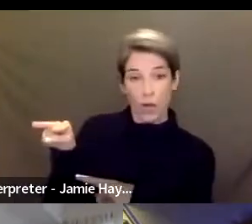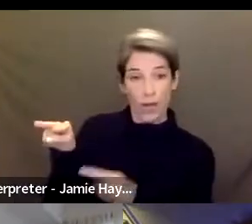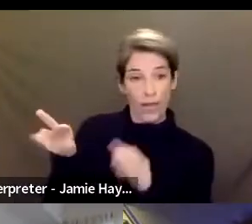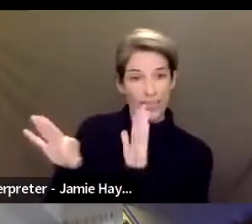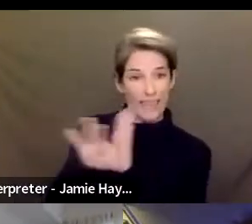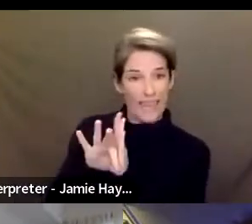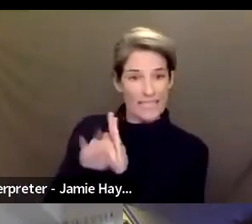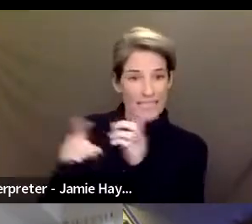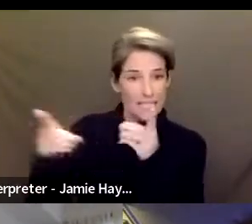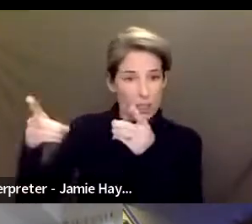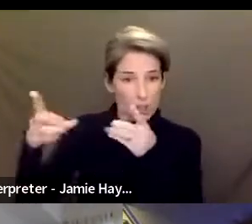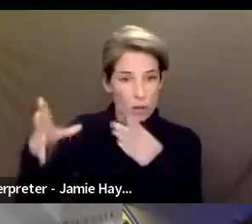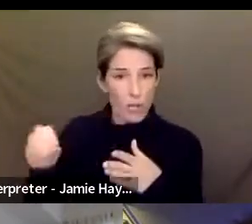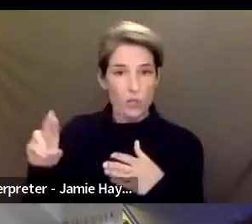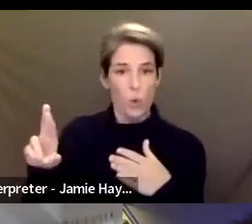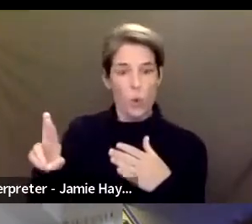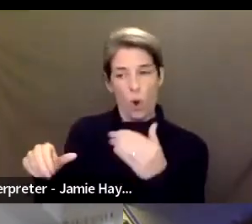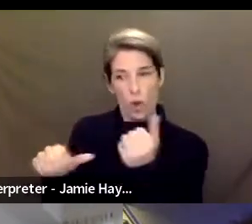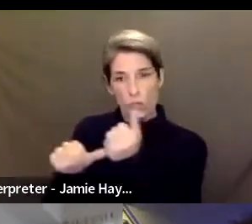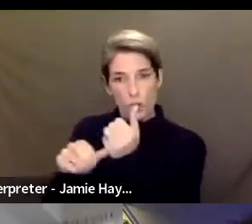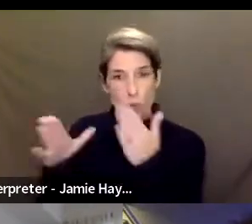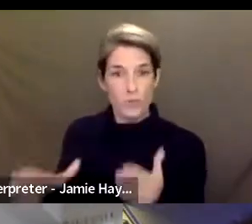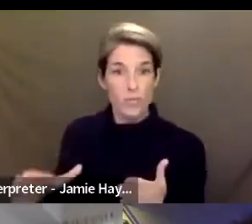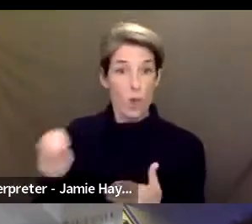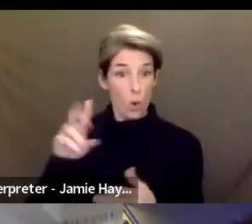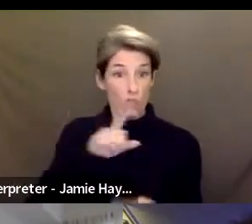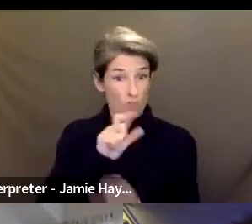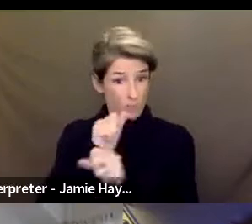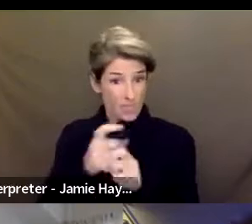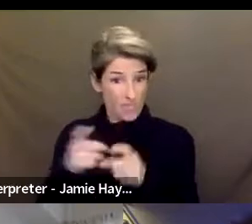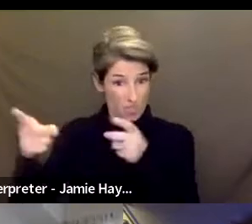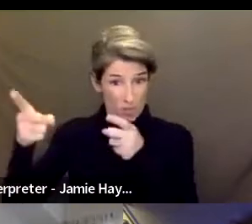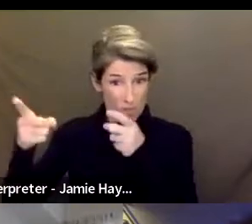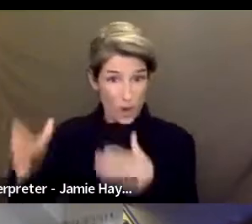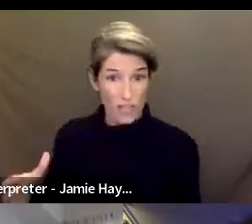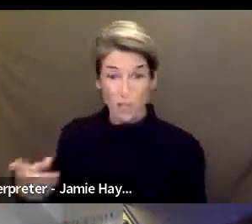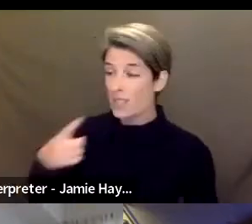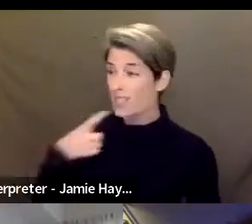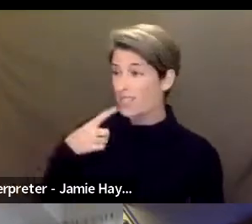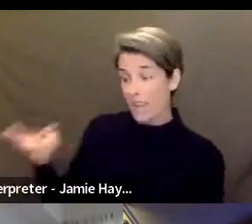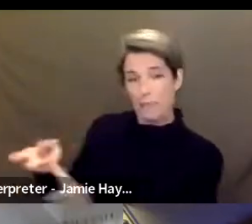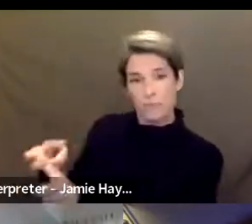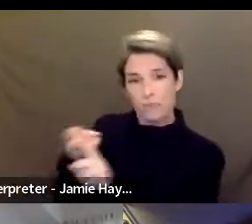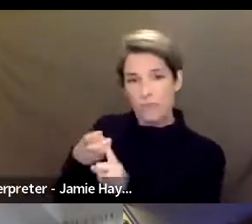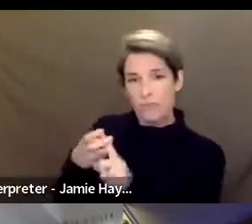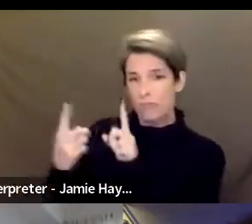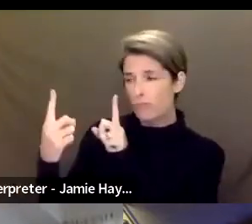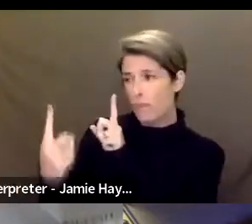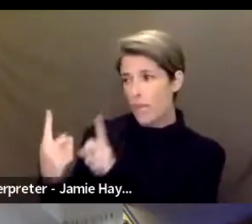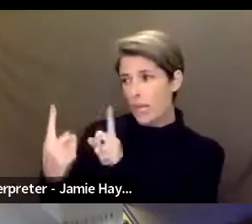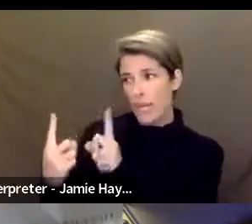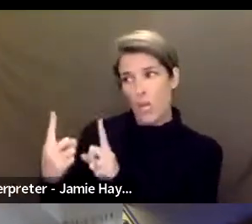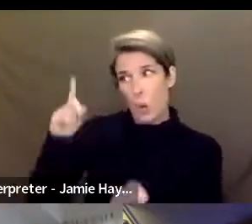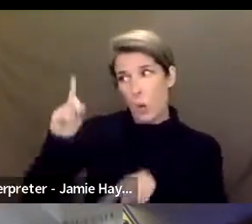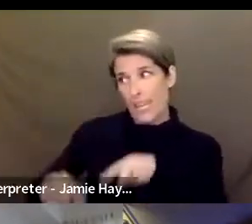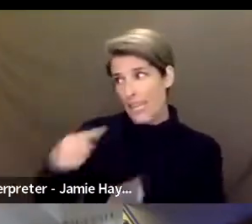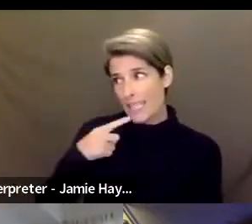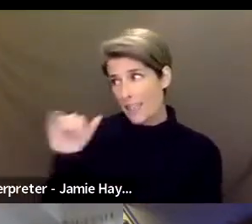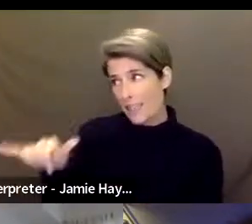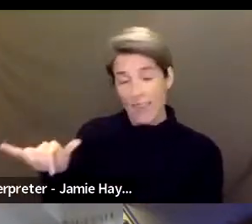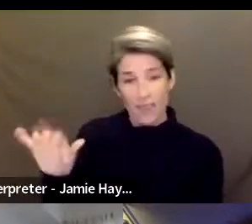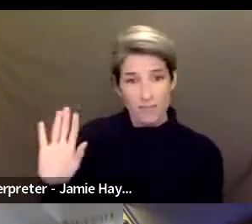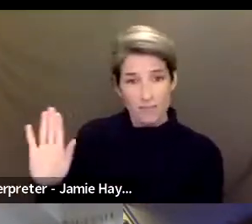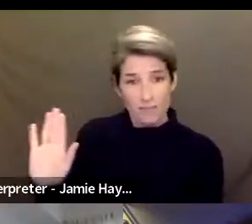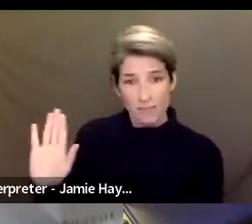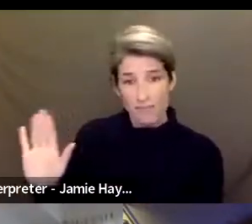associate or the casting director or even the actual director and say, and pull them aside respectfully, but say, yeah, no, we can't say that,